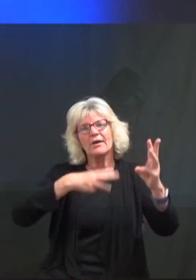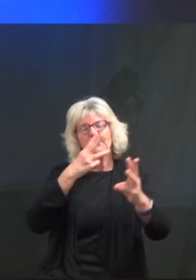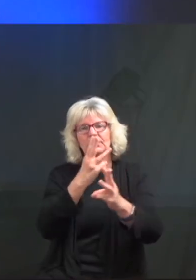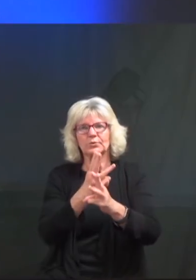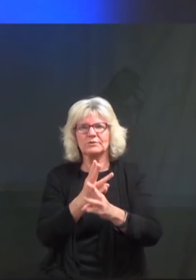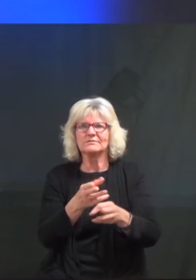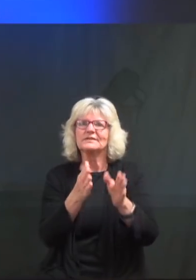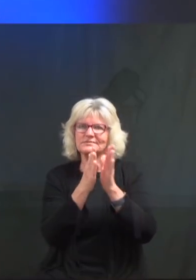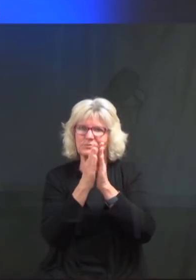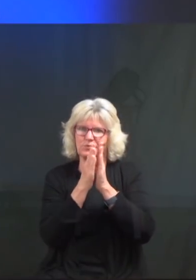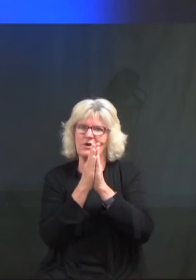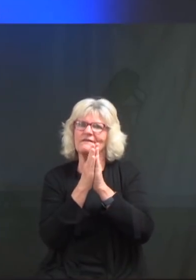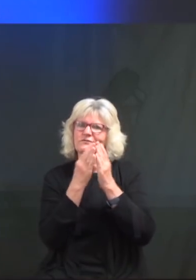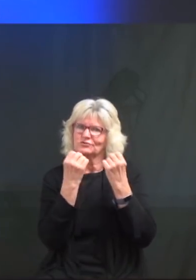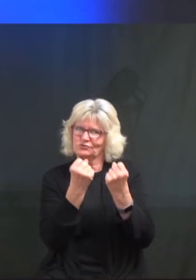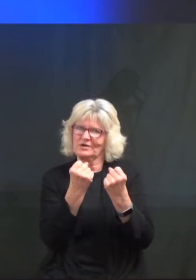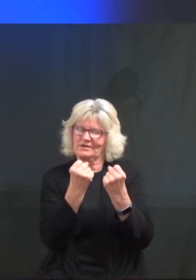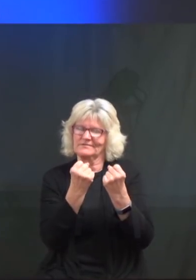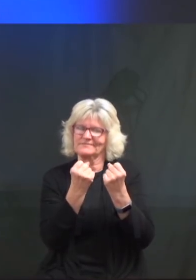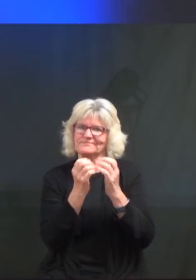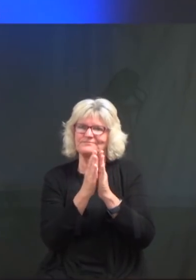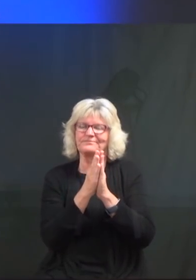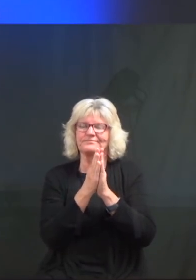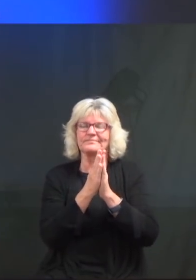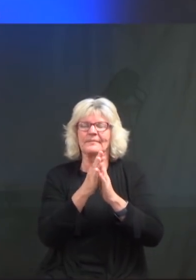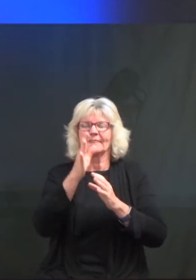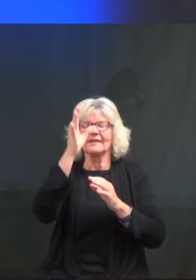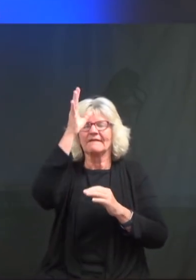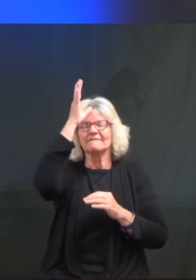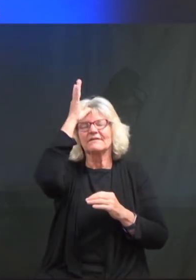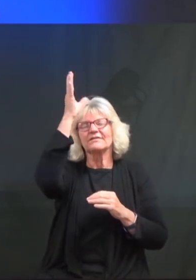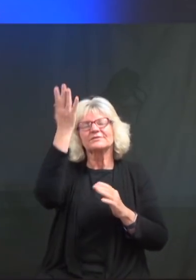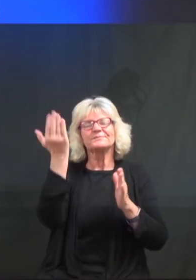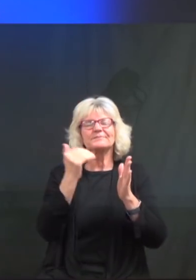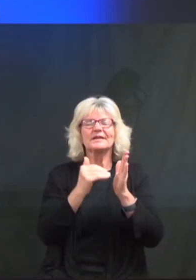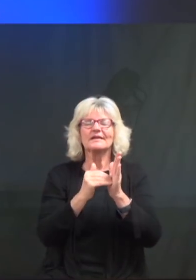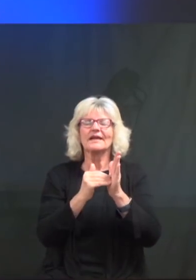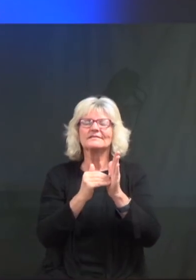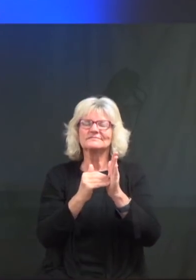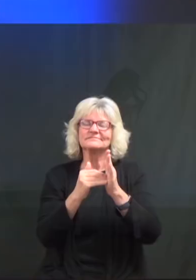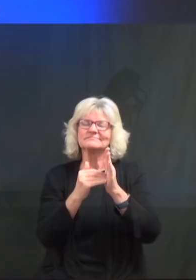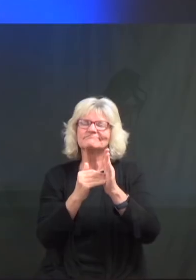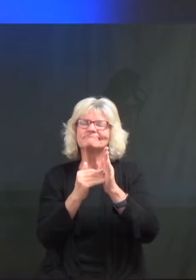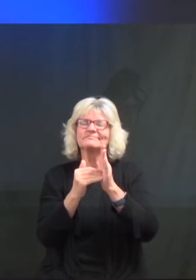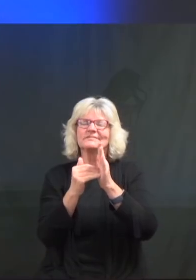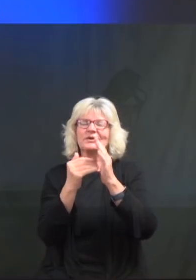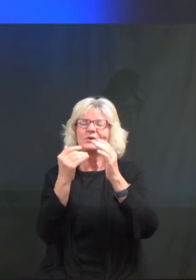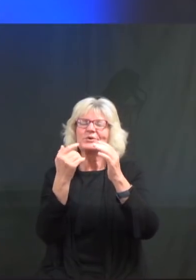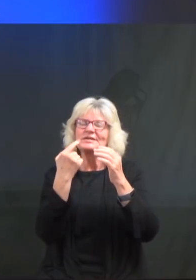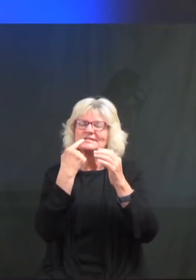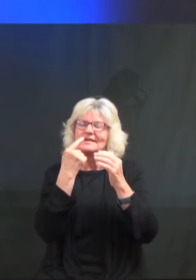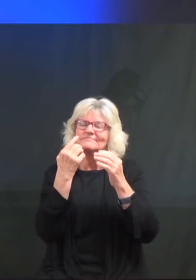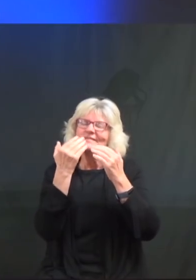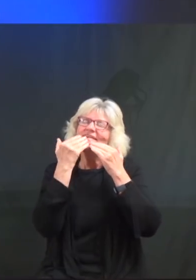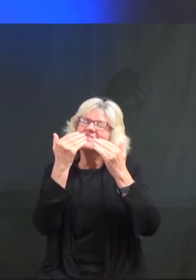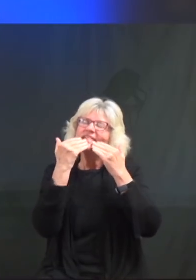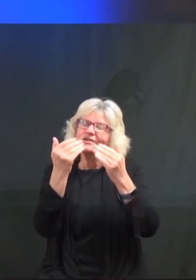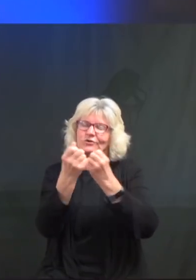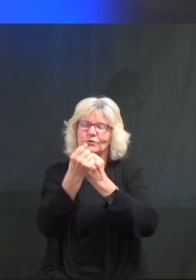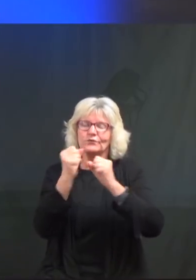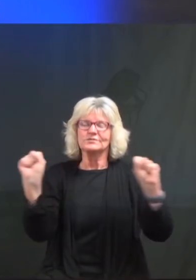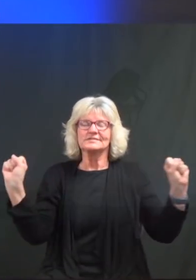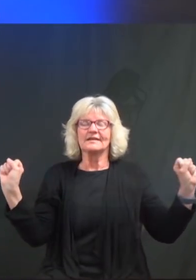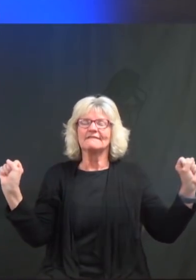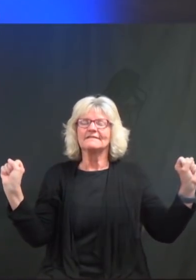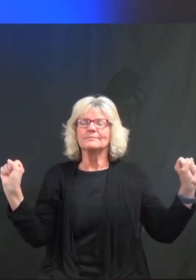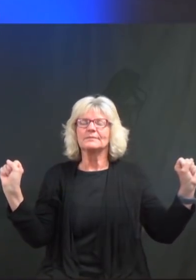God to give us the strength to do it. Heavenly Father, we again come to you and just say thank you. Thank you for saving me. Thank you for